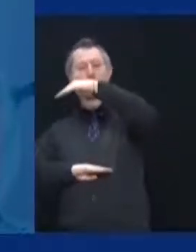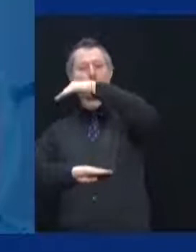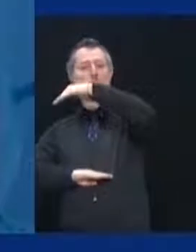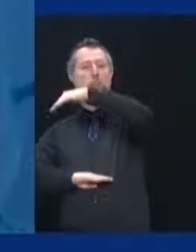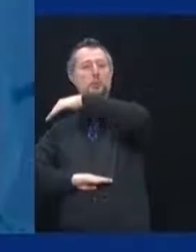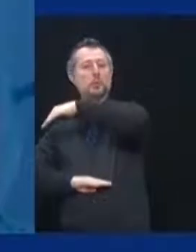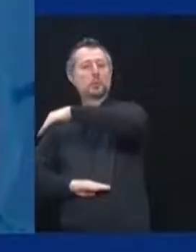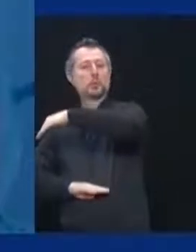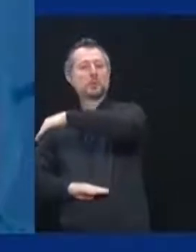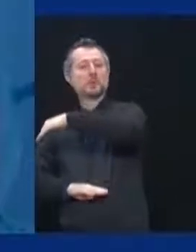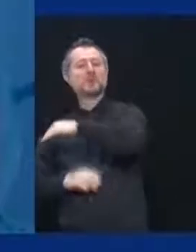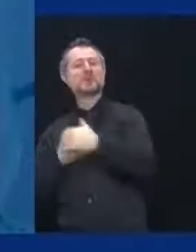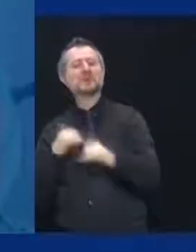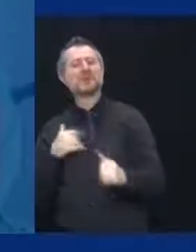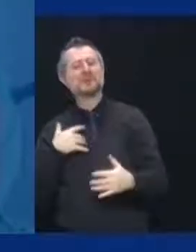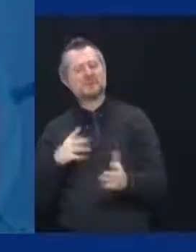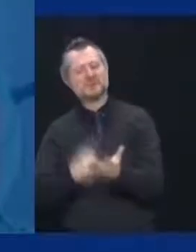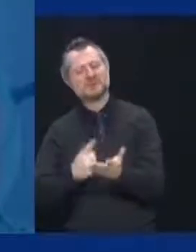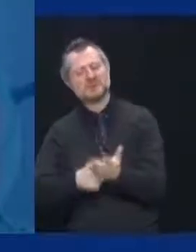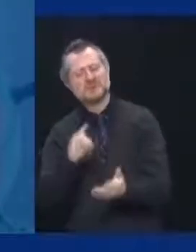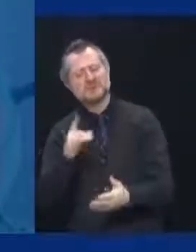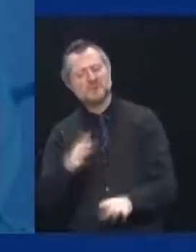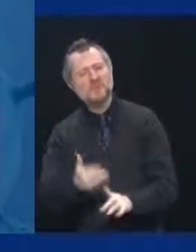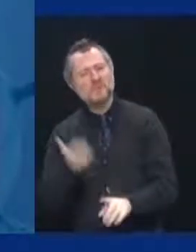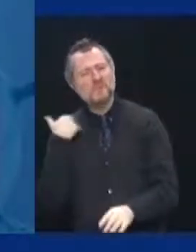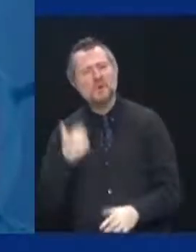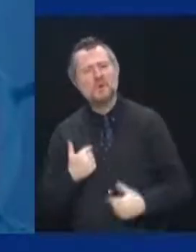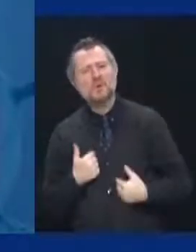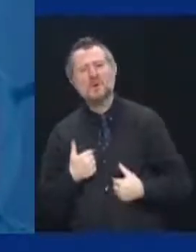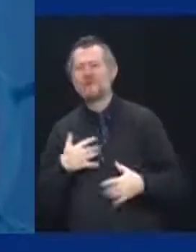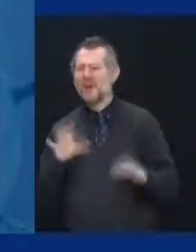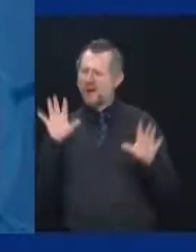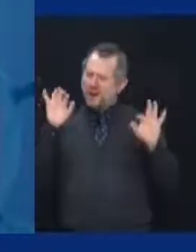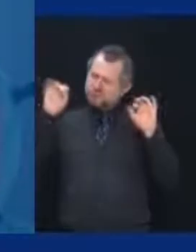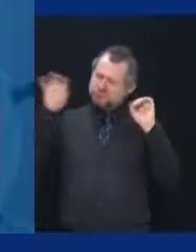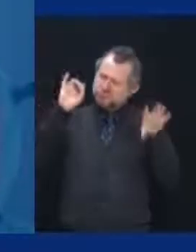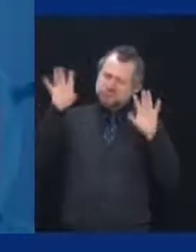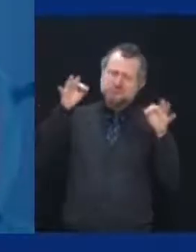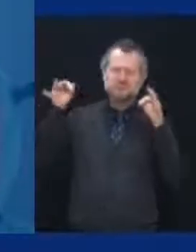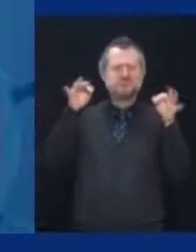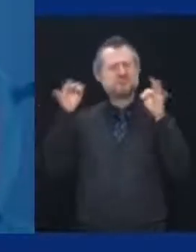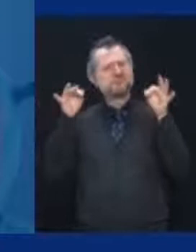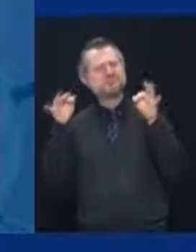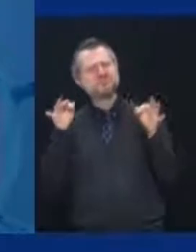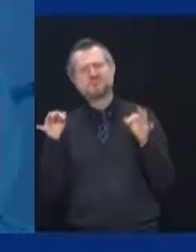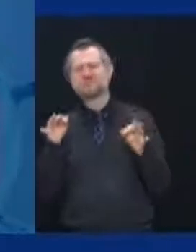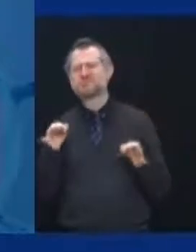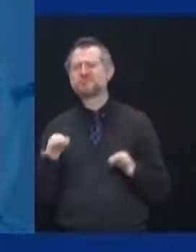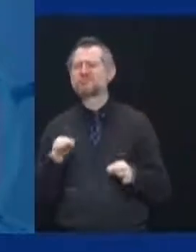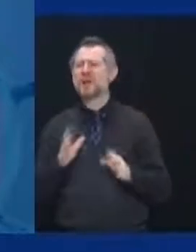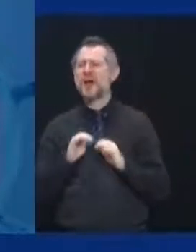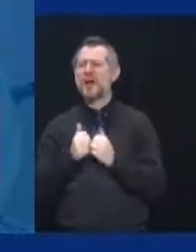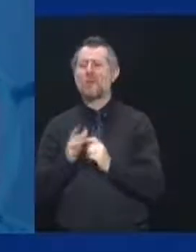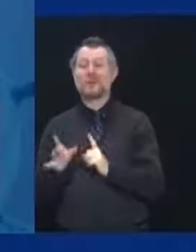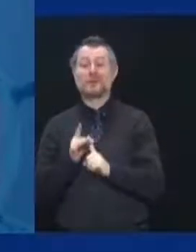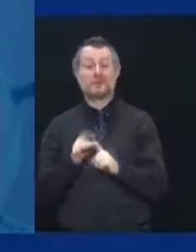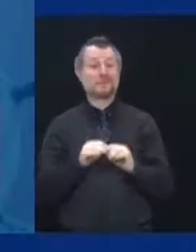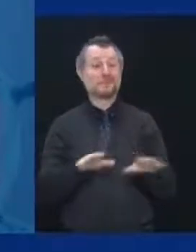what we talked about. We talked about the actual transmission of the